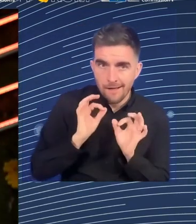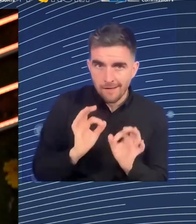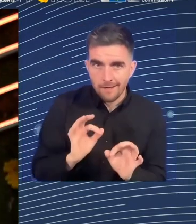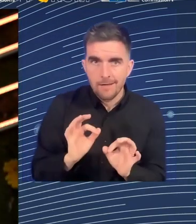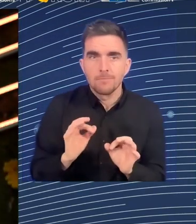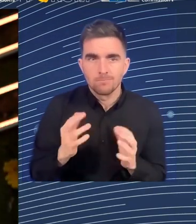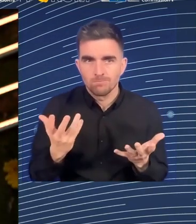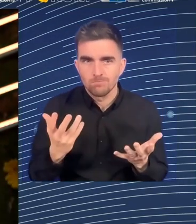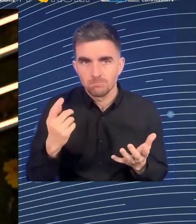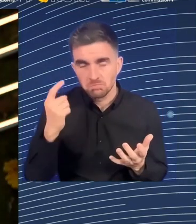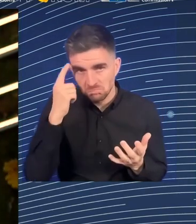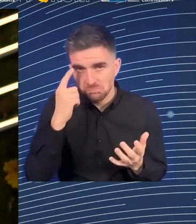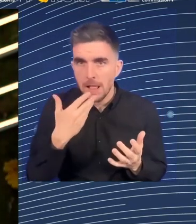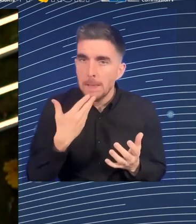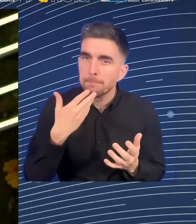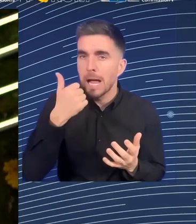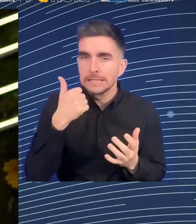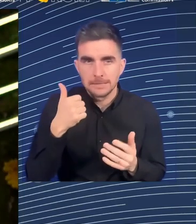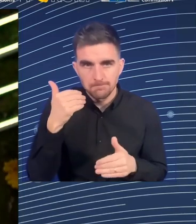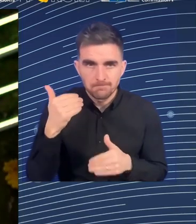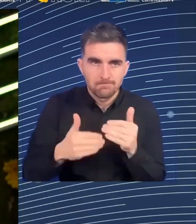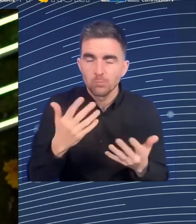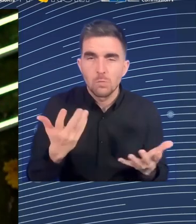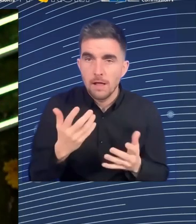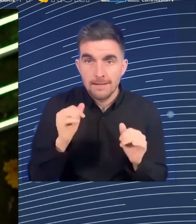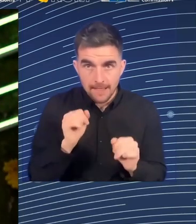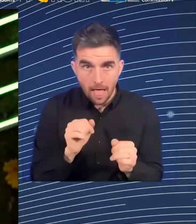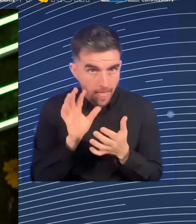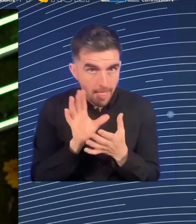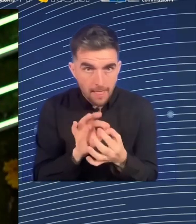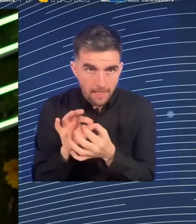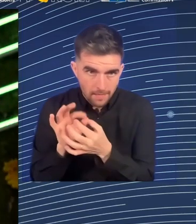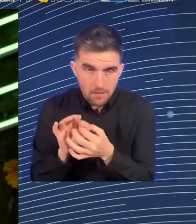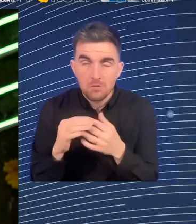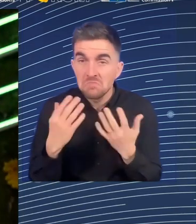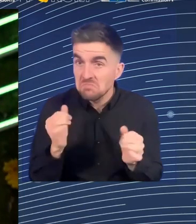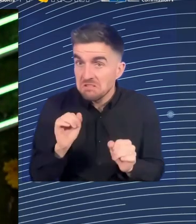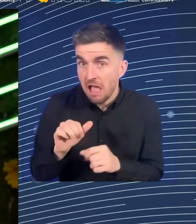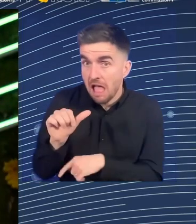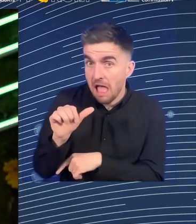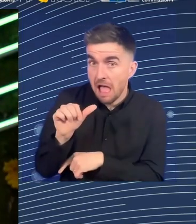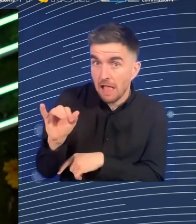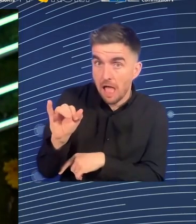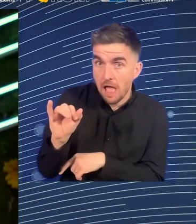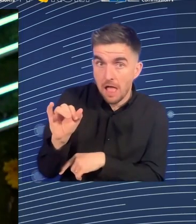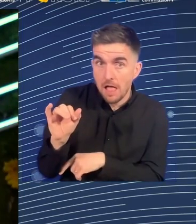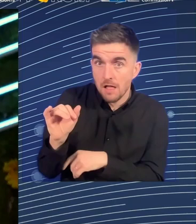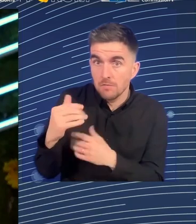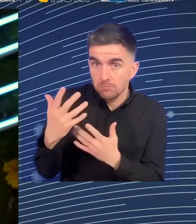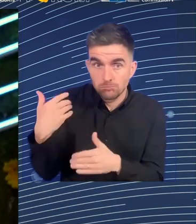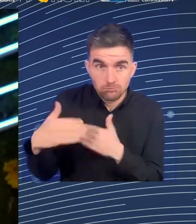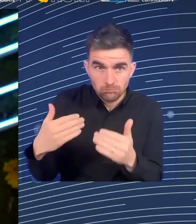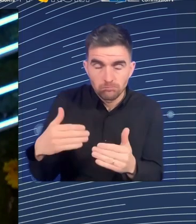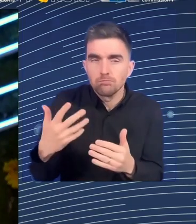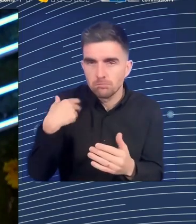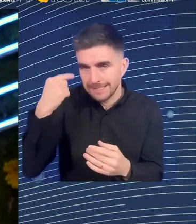so. Going back to your approach, I think this is the basis on which company can build to at least start addressing some of